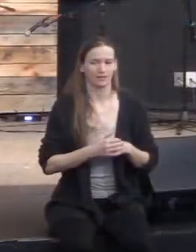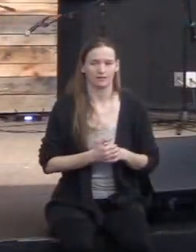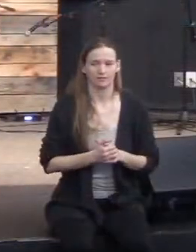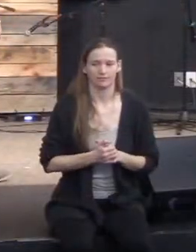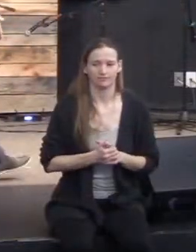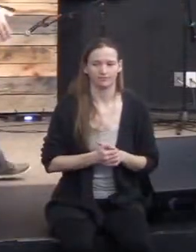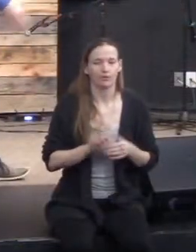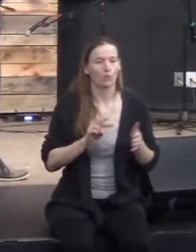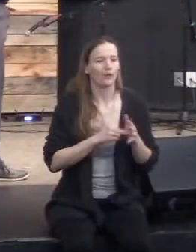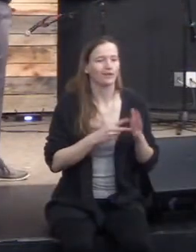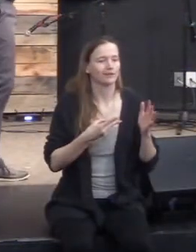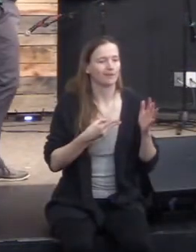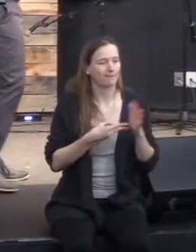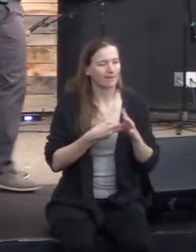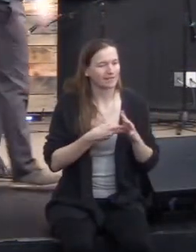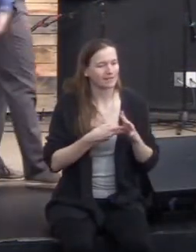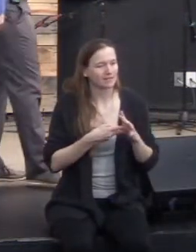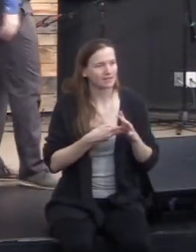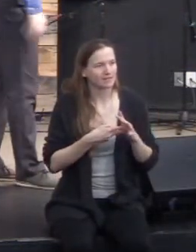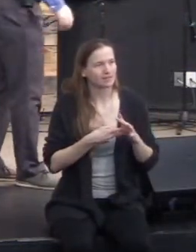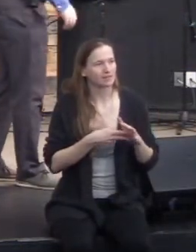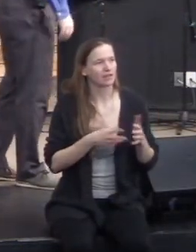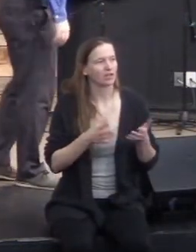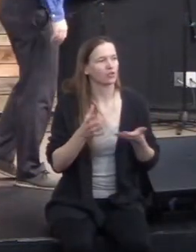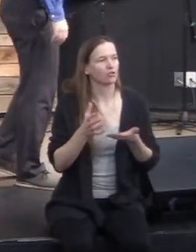which then means he is going to receive the blessing.